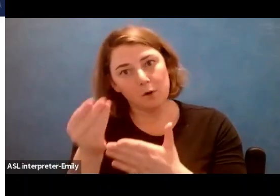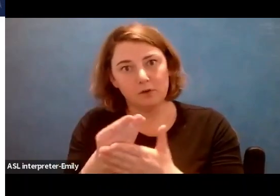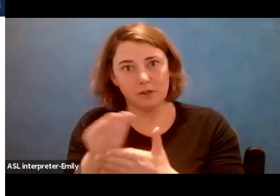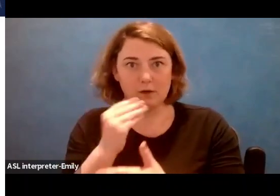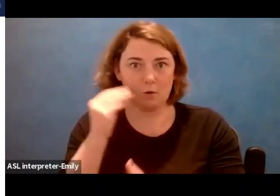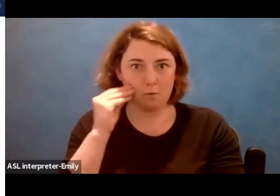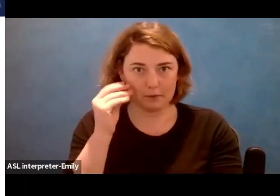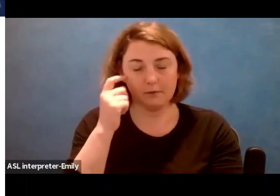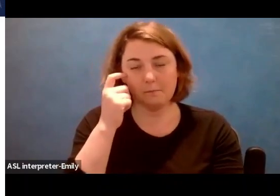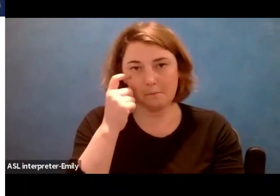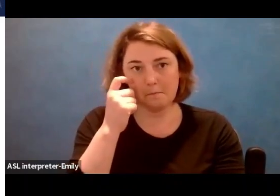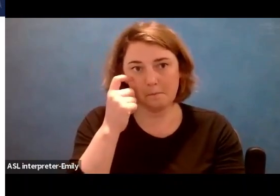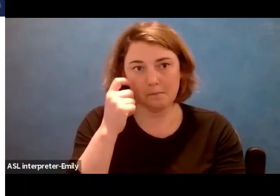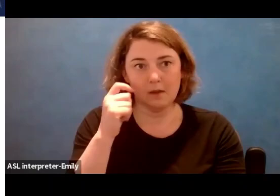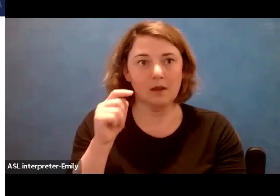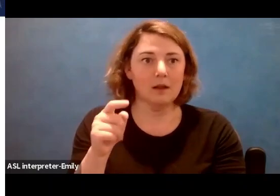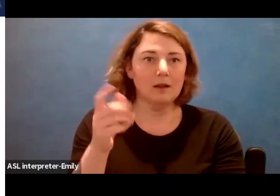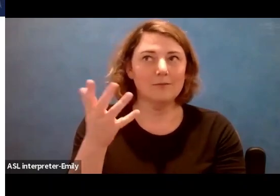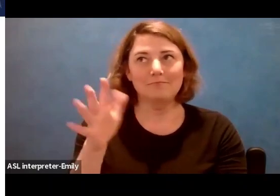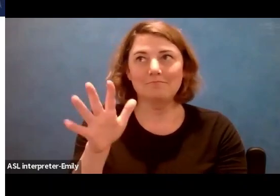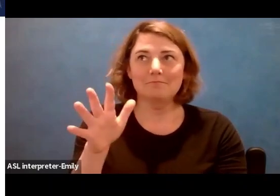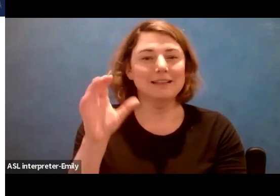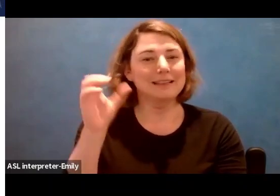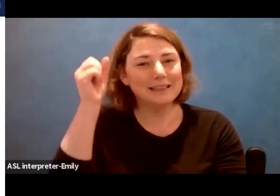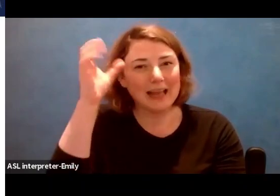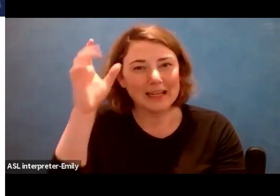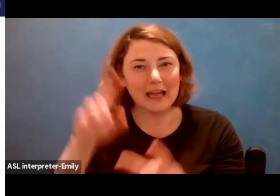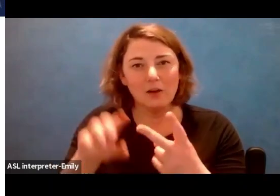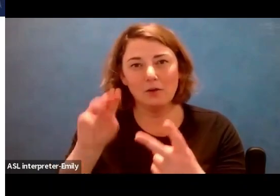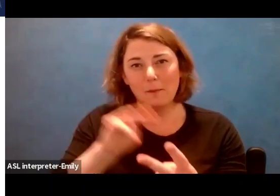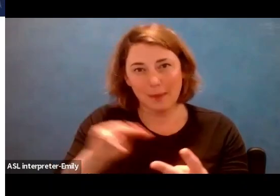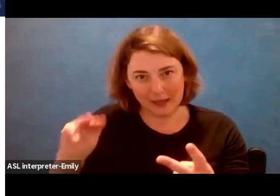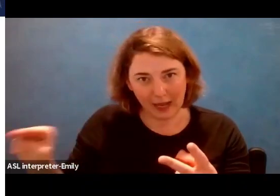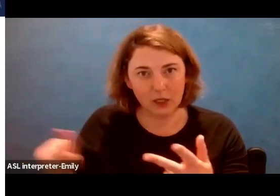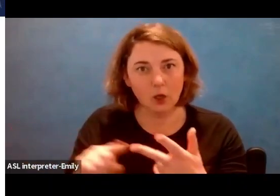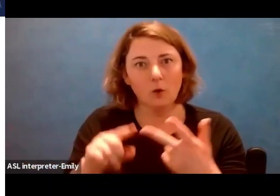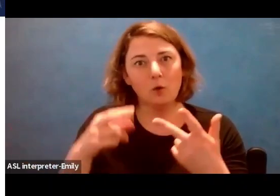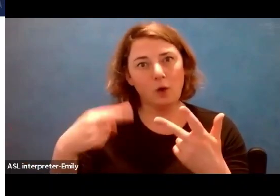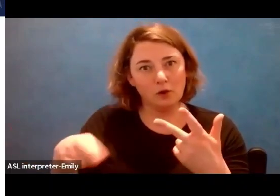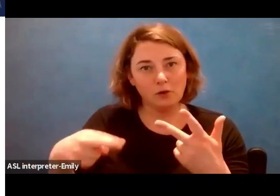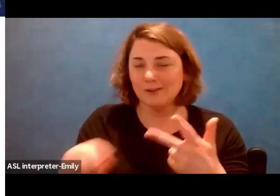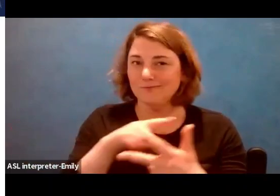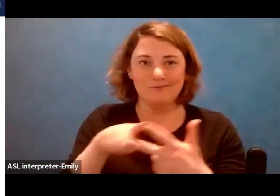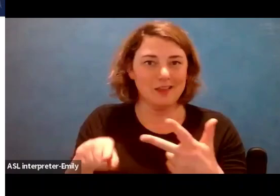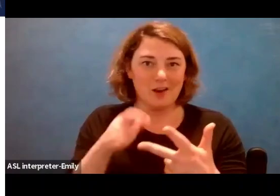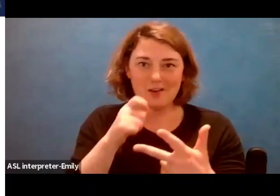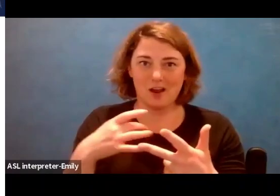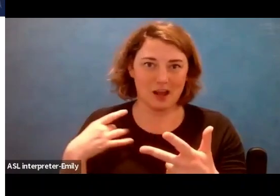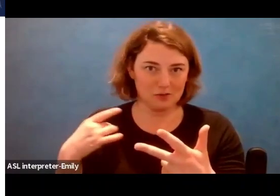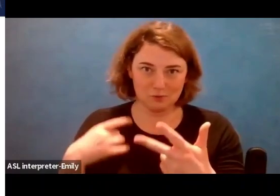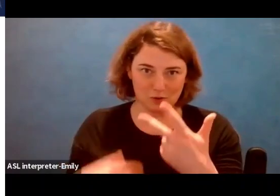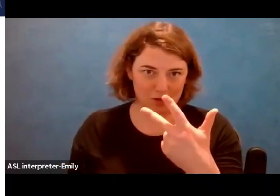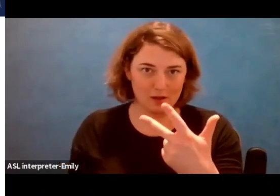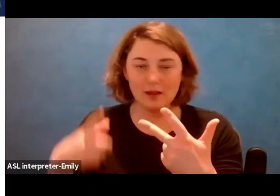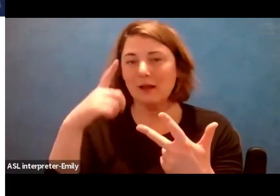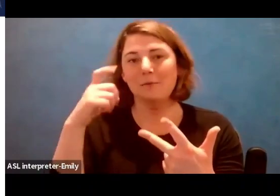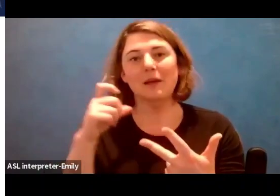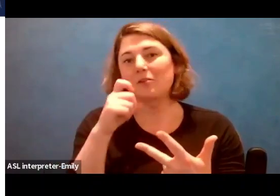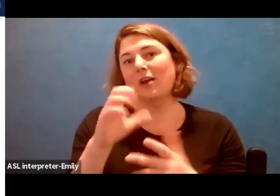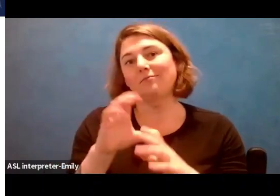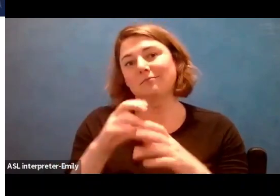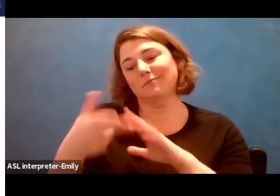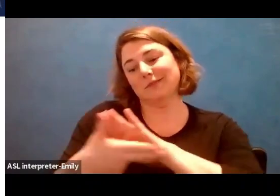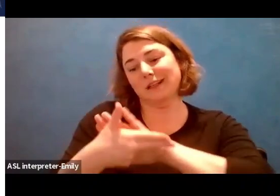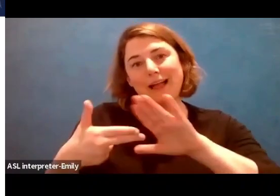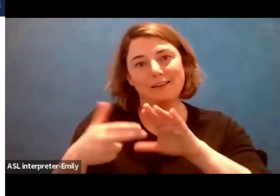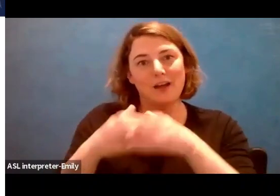homes. There's like St. Cloud, Mankato, Rochester, they are not eligible because they are not classified